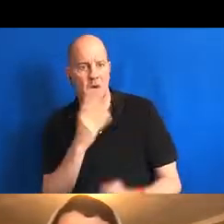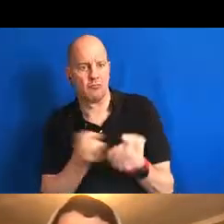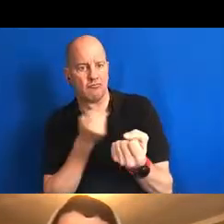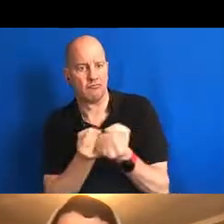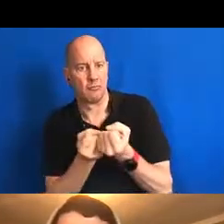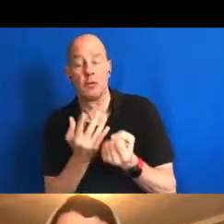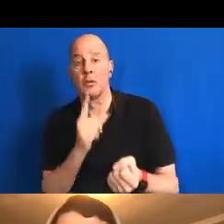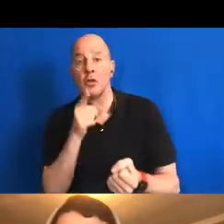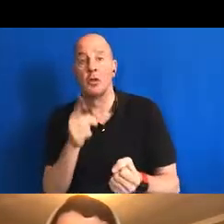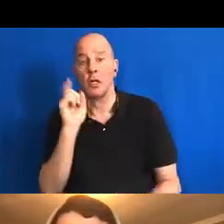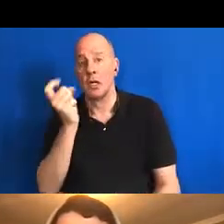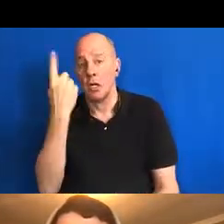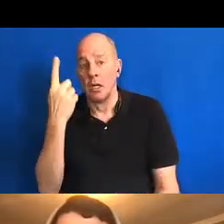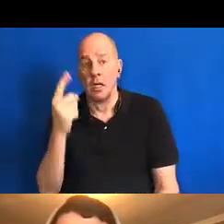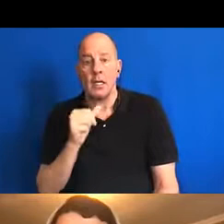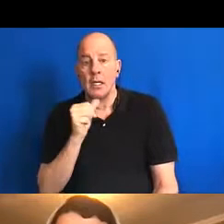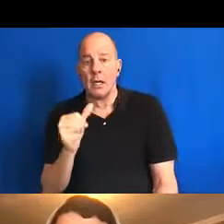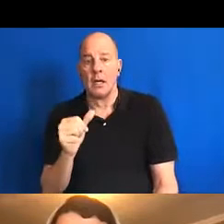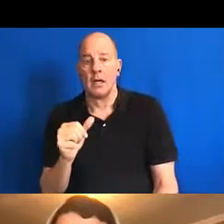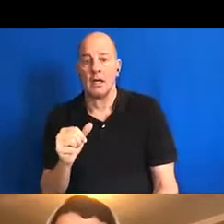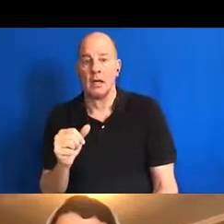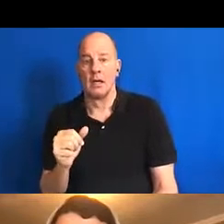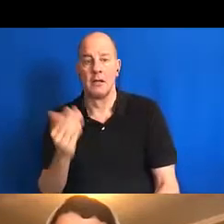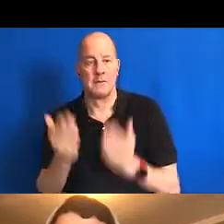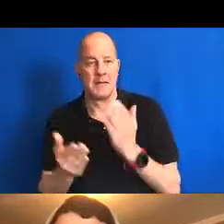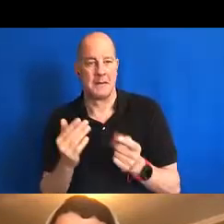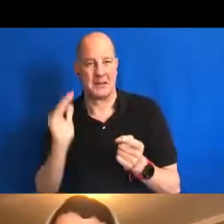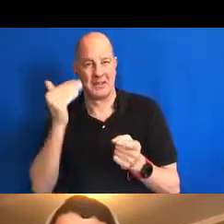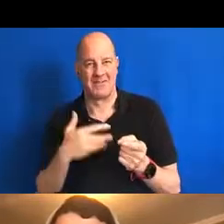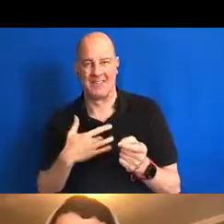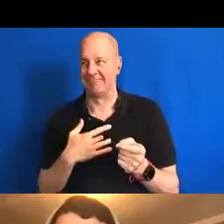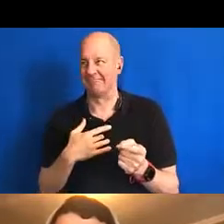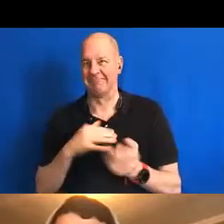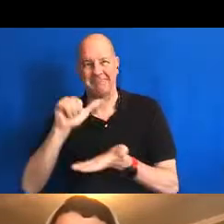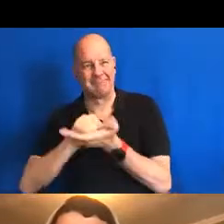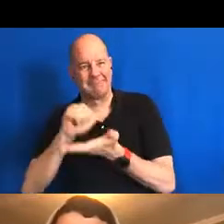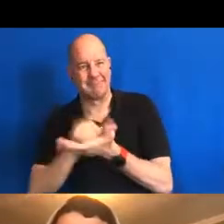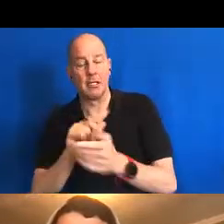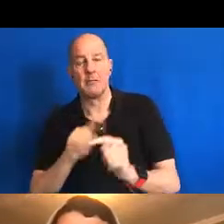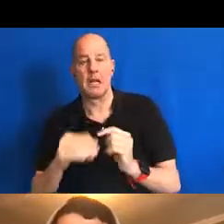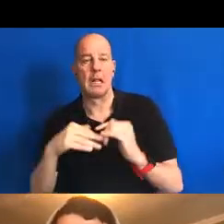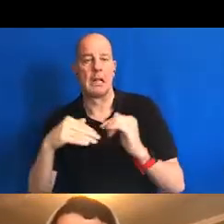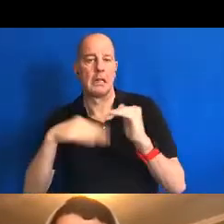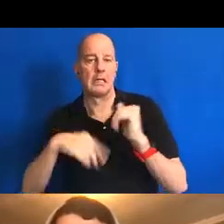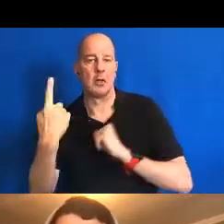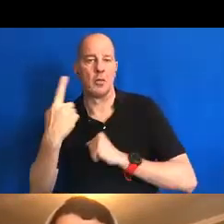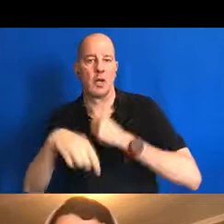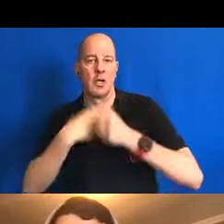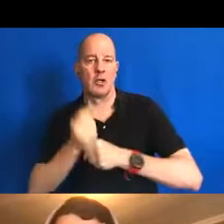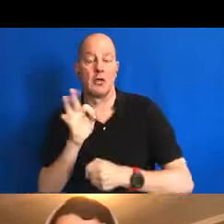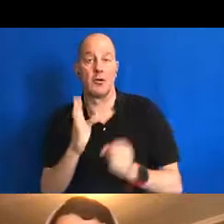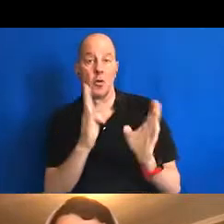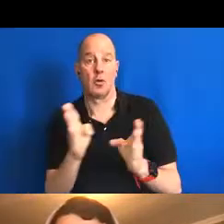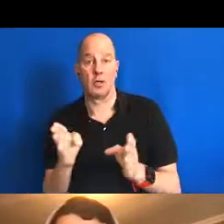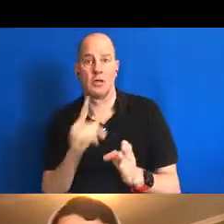understand that it may seem like an impossible hurdle to start something like this, but in less than a year, I think if you're organized and if you're passionate, you